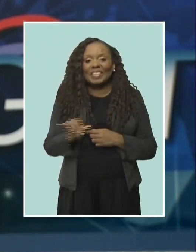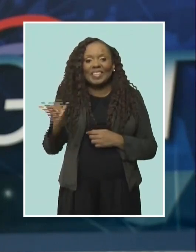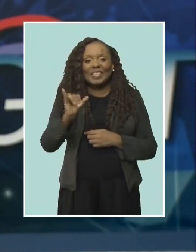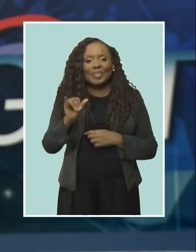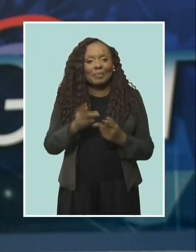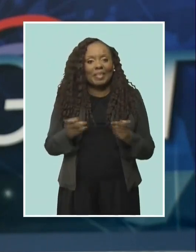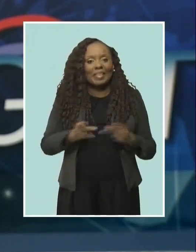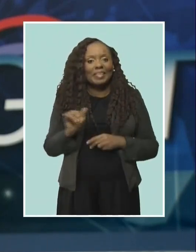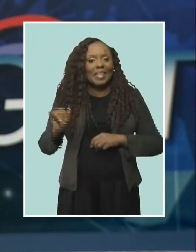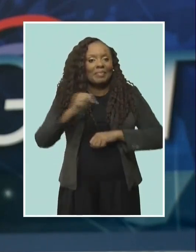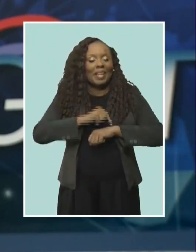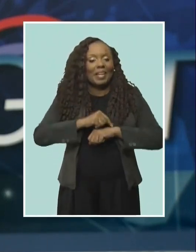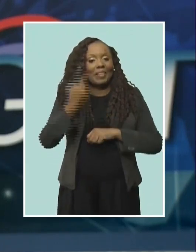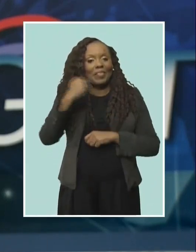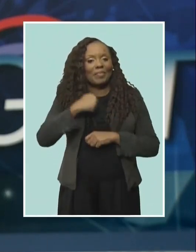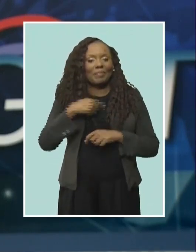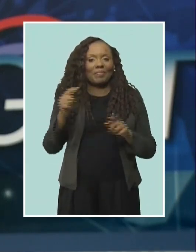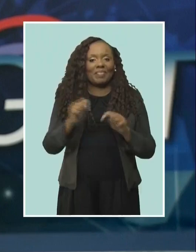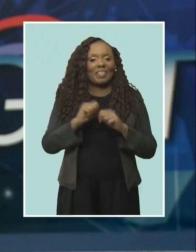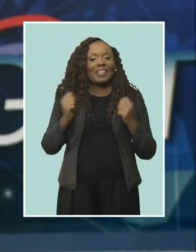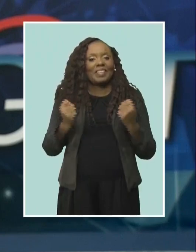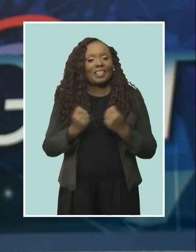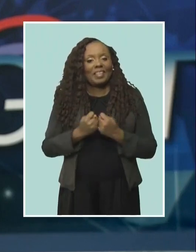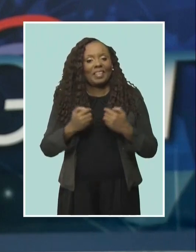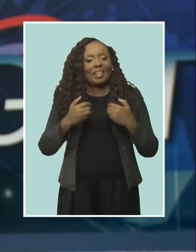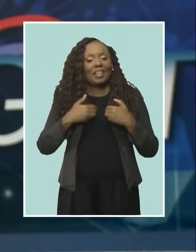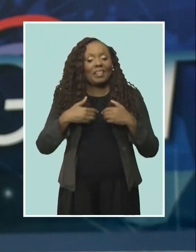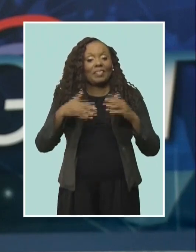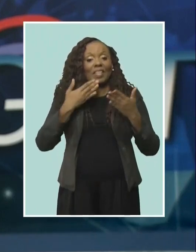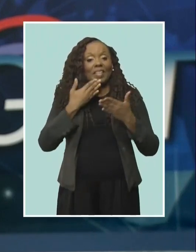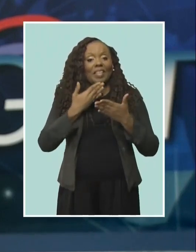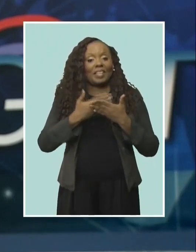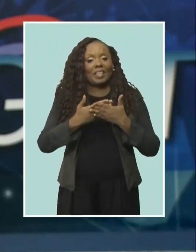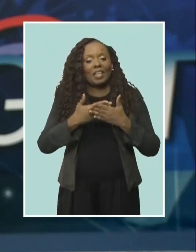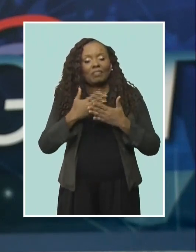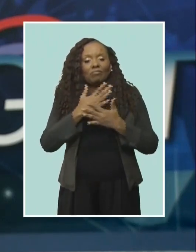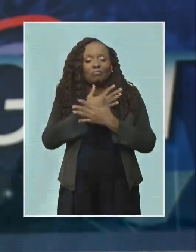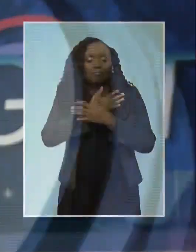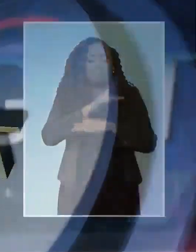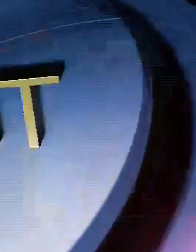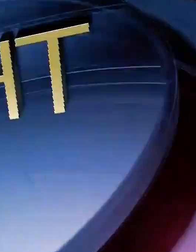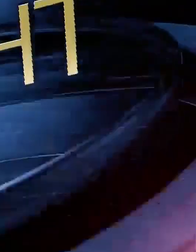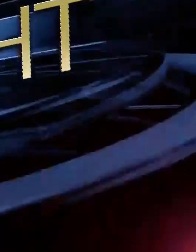place, same time. On behalf of the entire crew, have a good rest of your evening.